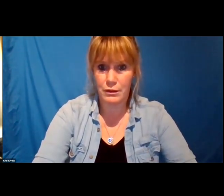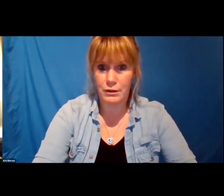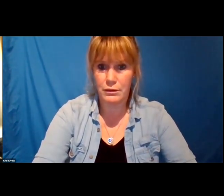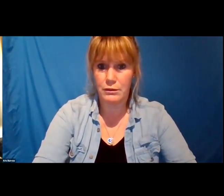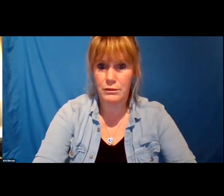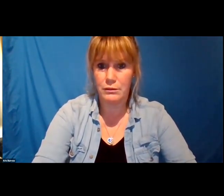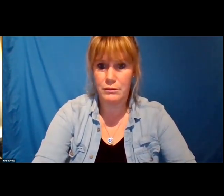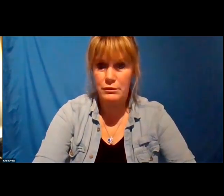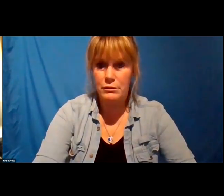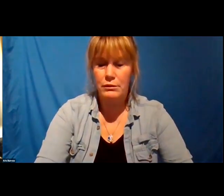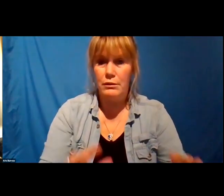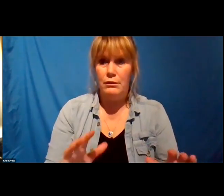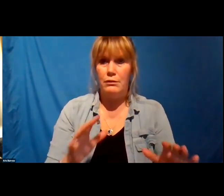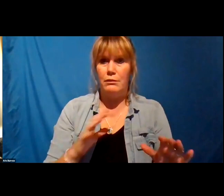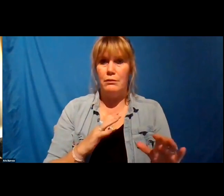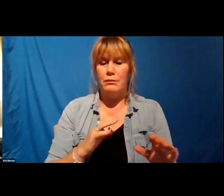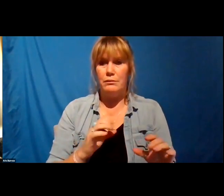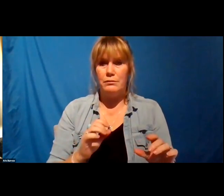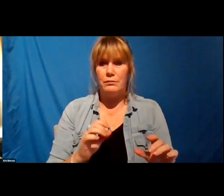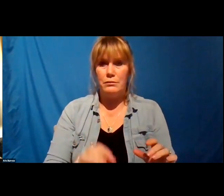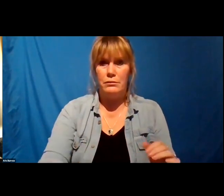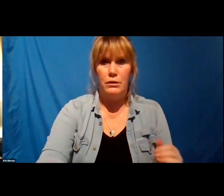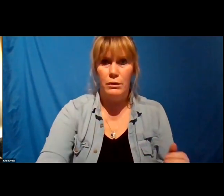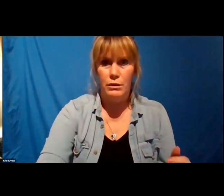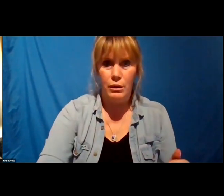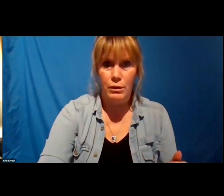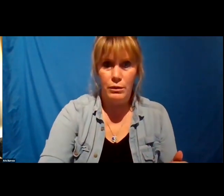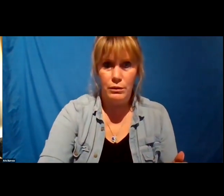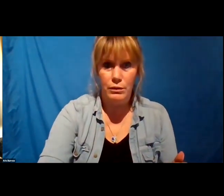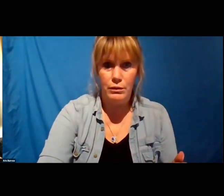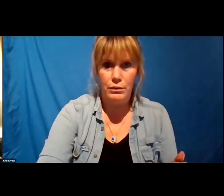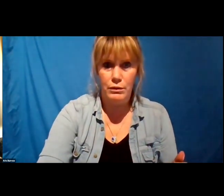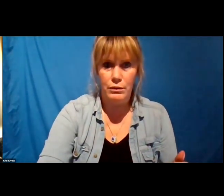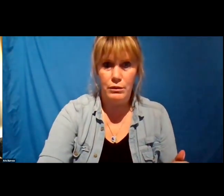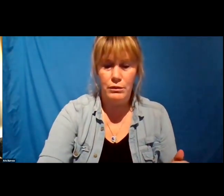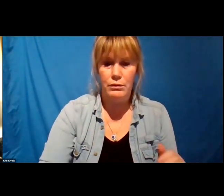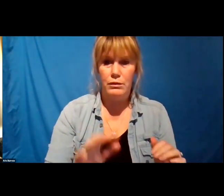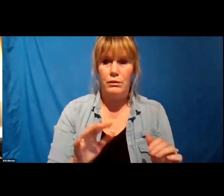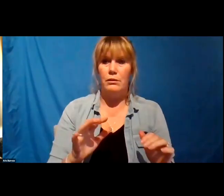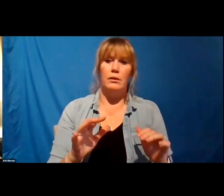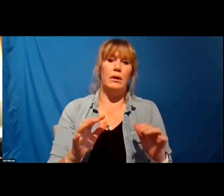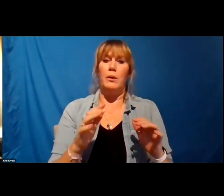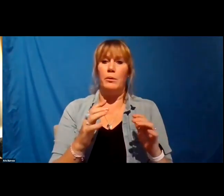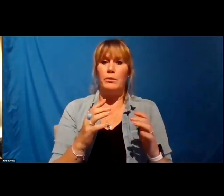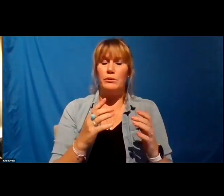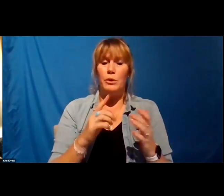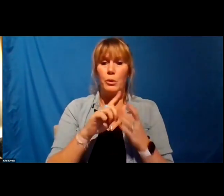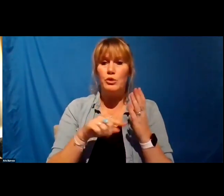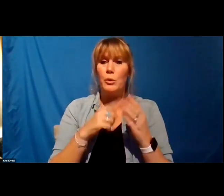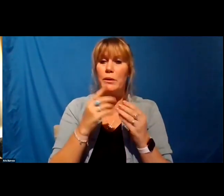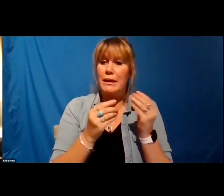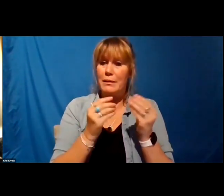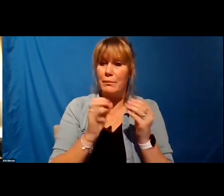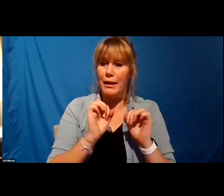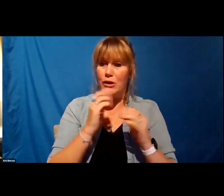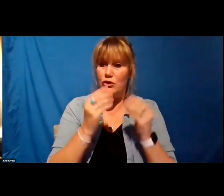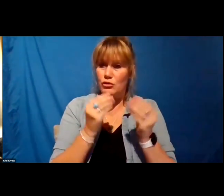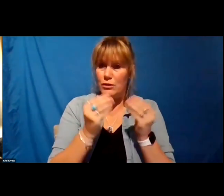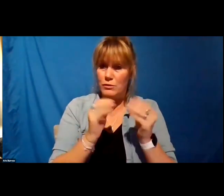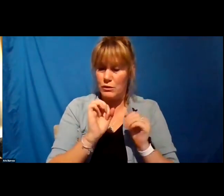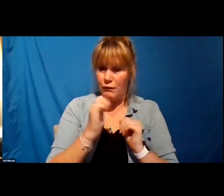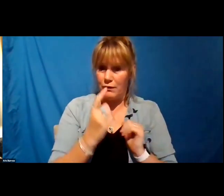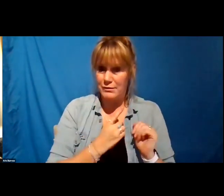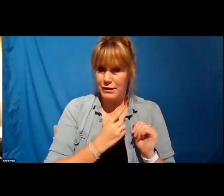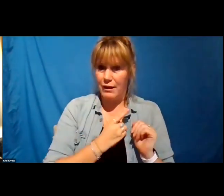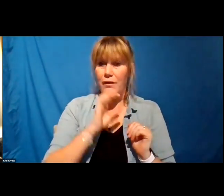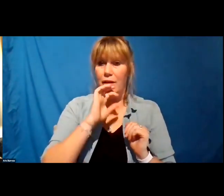exhibitions. If you weren't able to make it on Tuesday night, you can find a recording of the event as well as the exhibition links